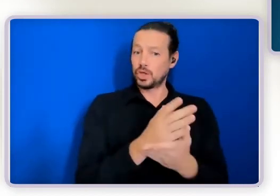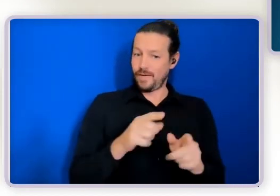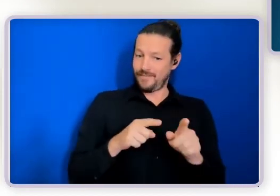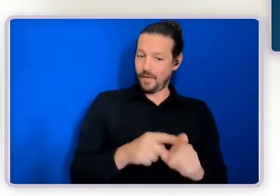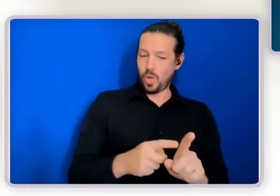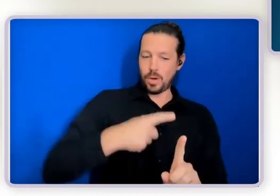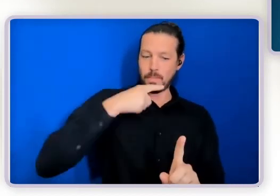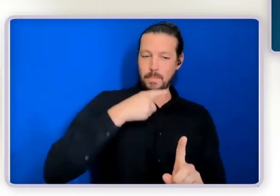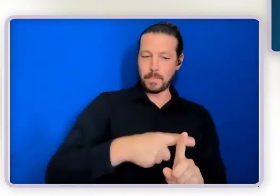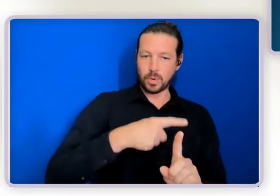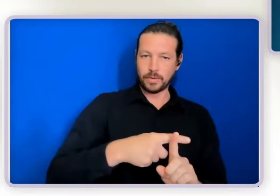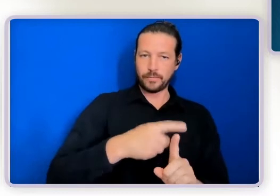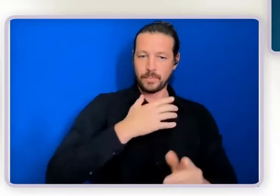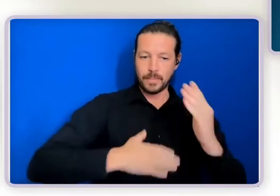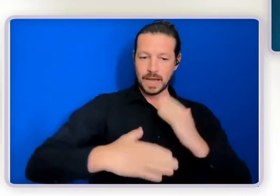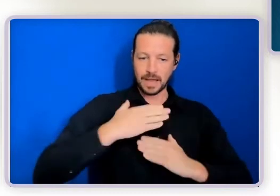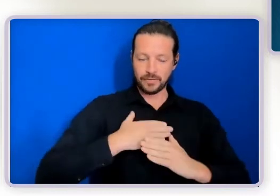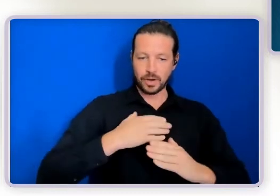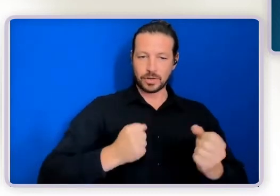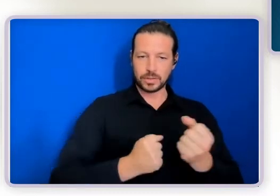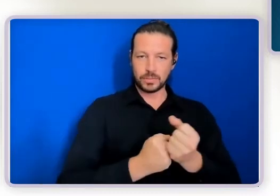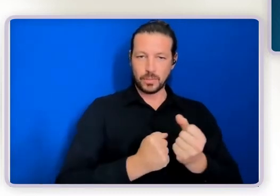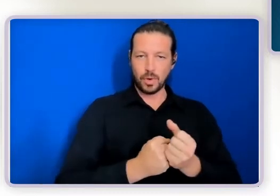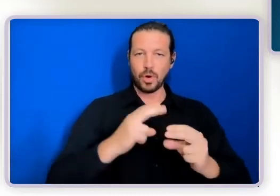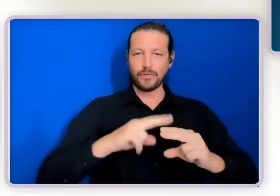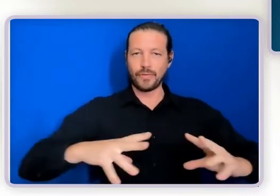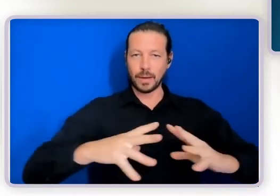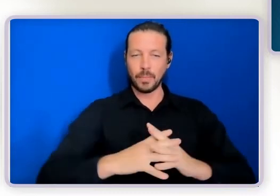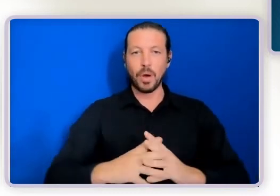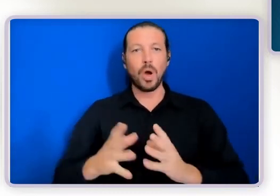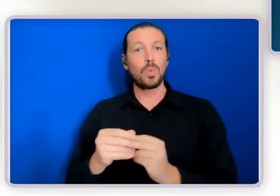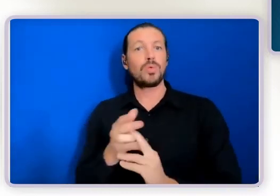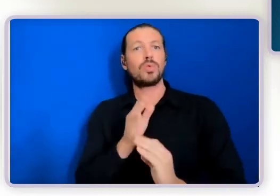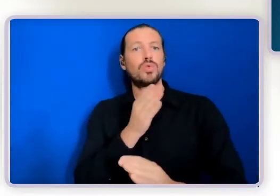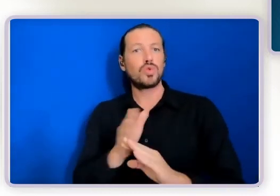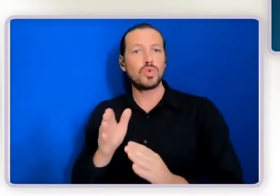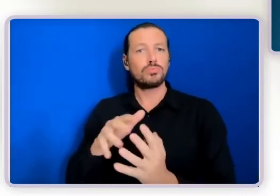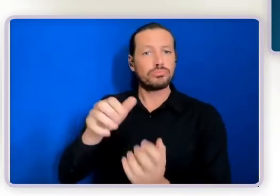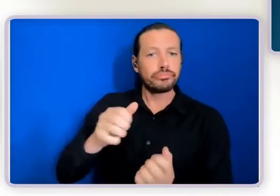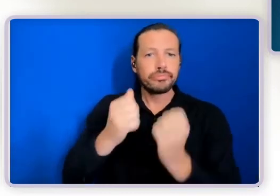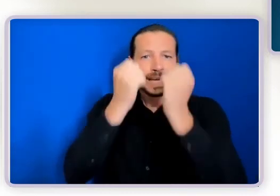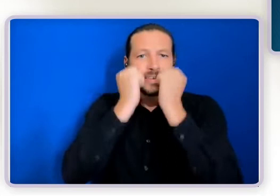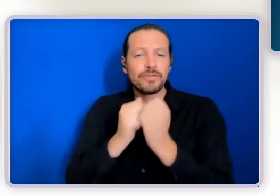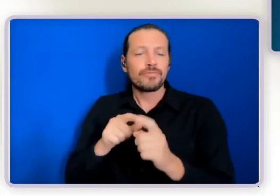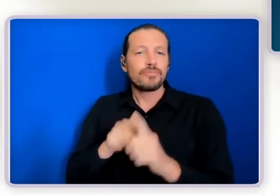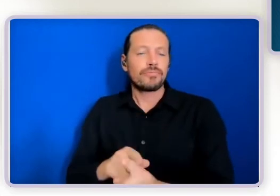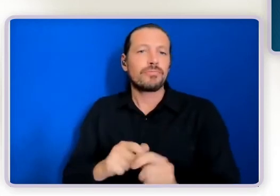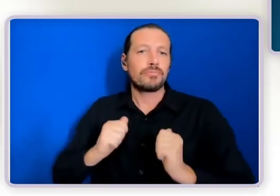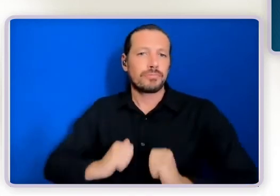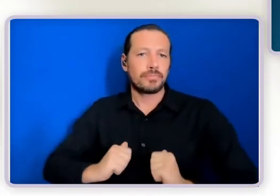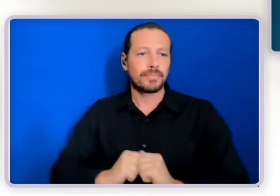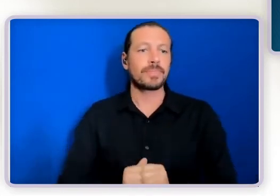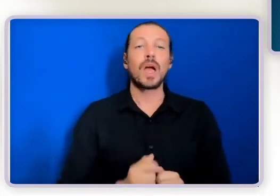framework, contemporary evidence-informed practice intended to reduce and eliminate the use of